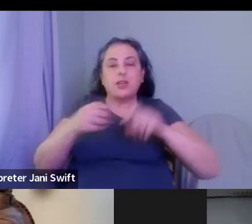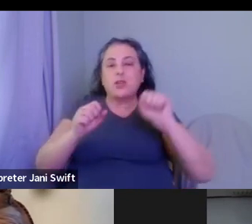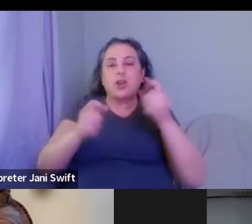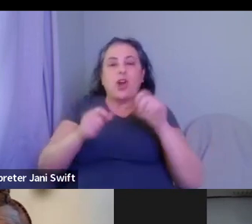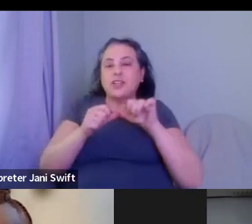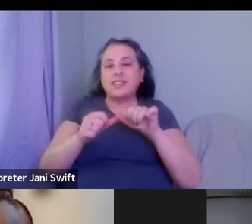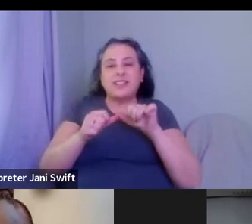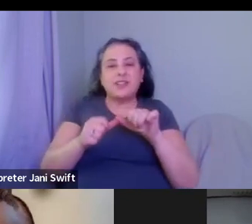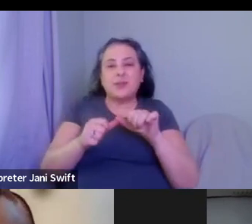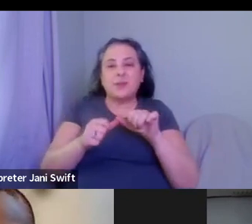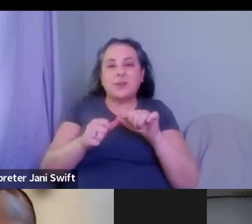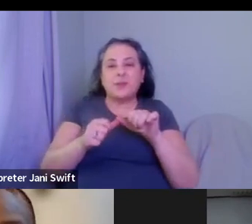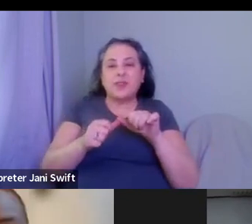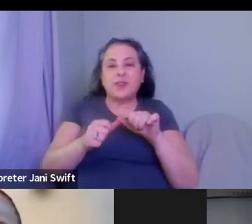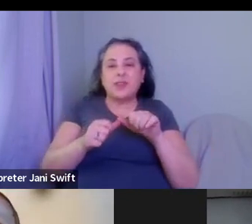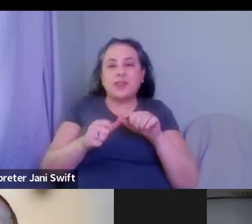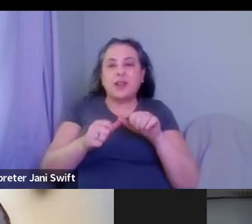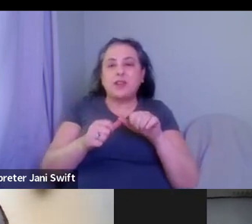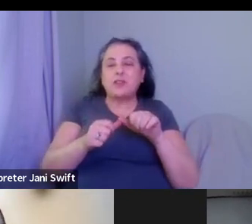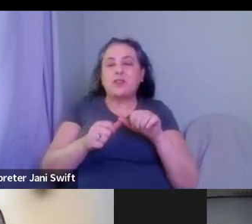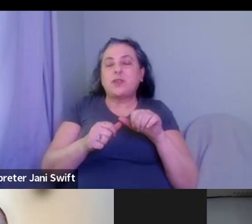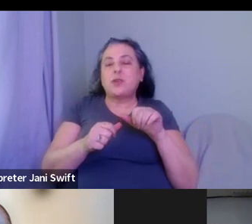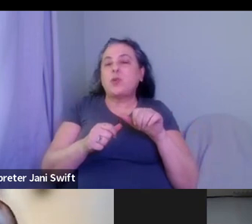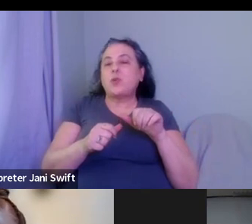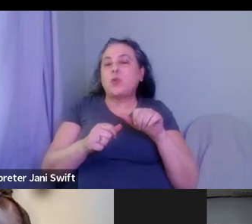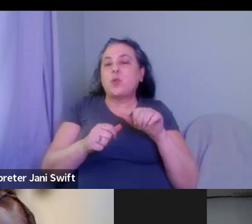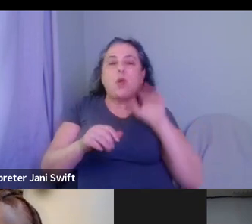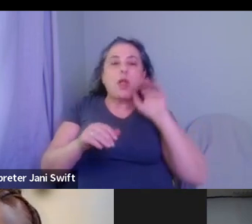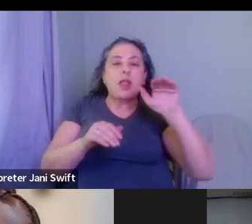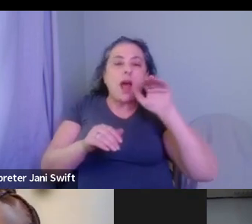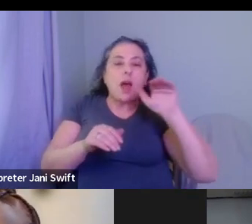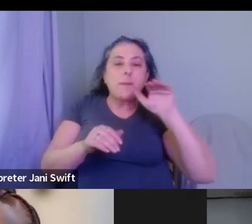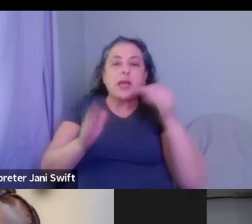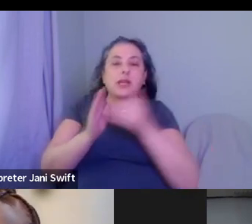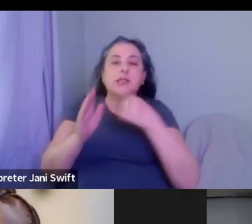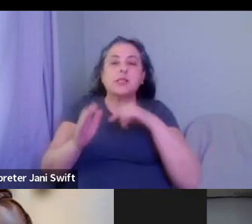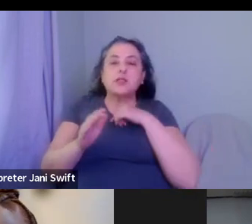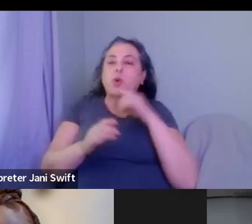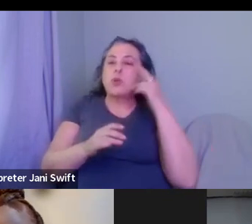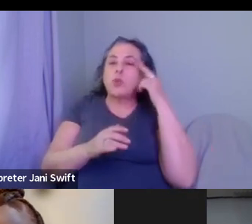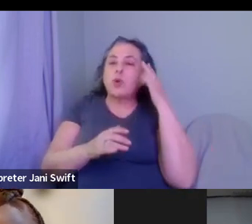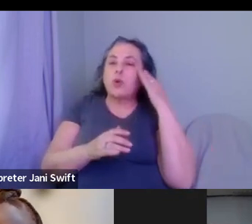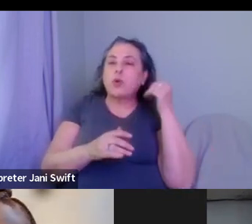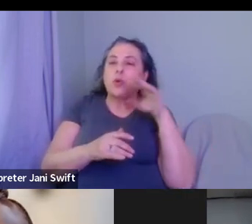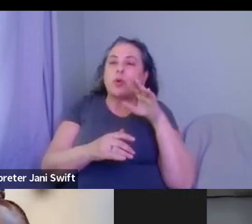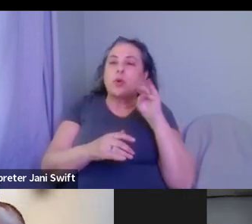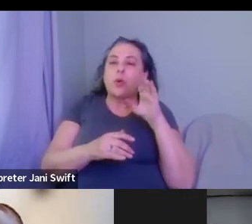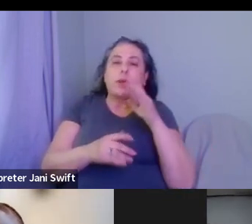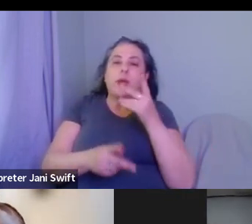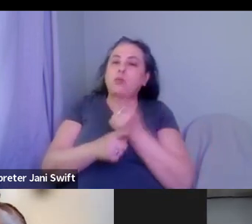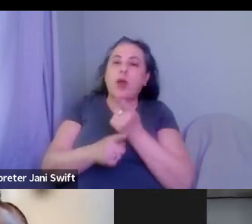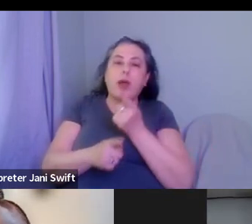continue to, lobby against us. And, what's the reason? He's like, oh, we're being pragmatic.